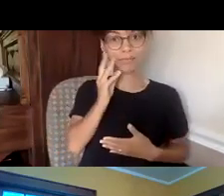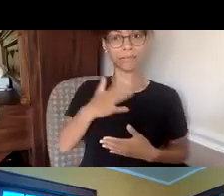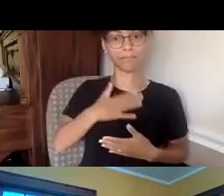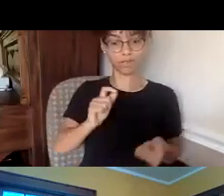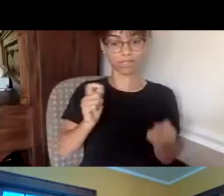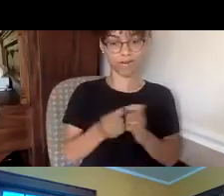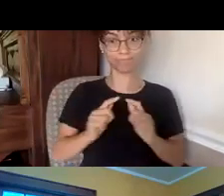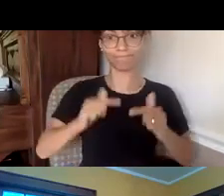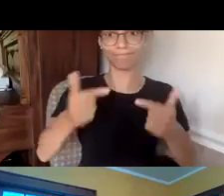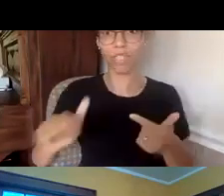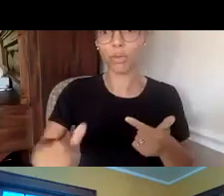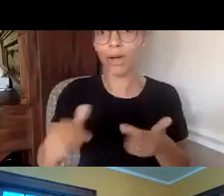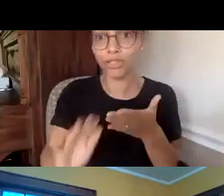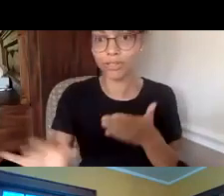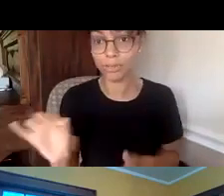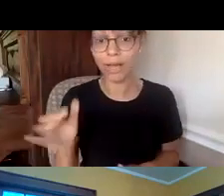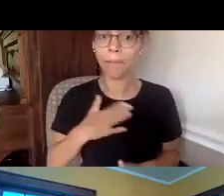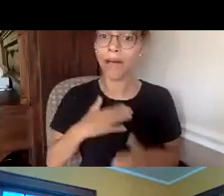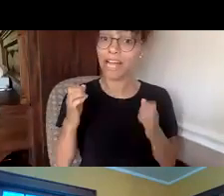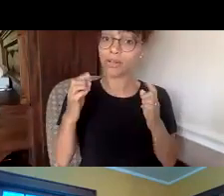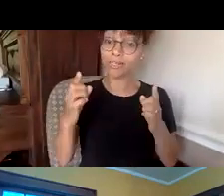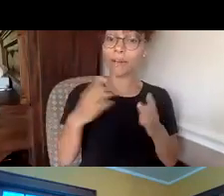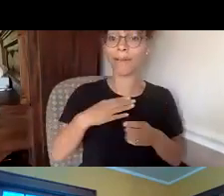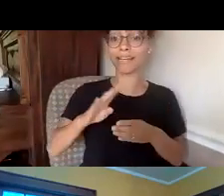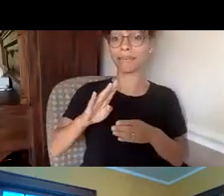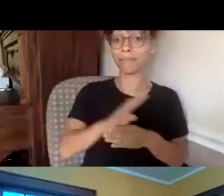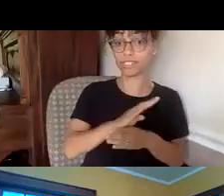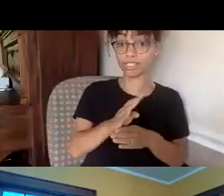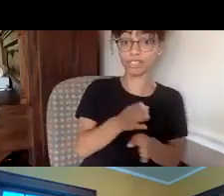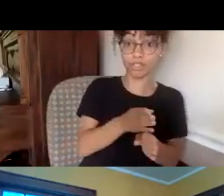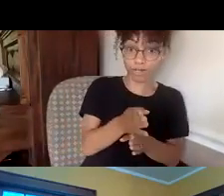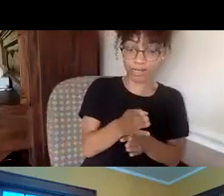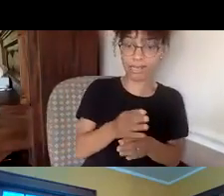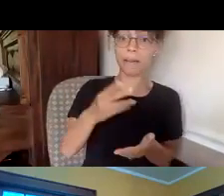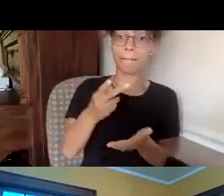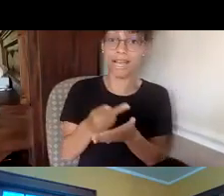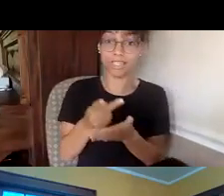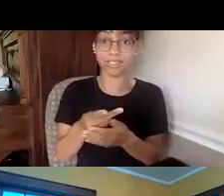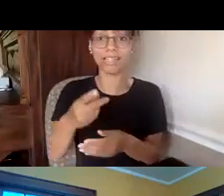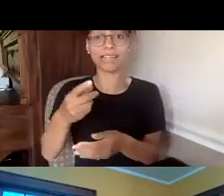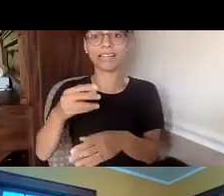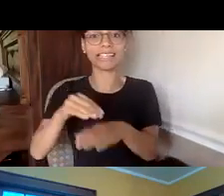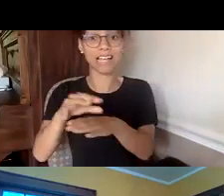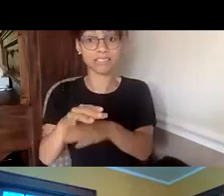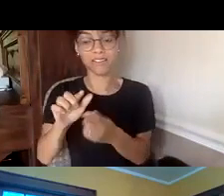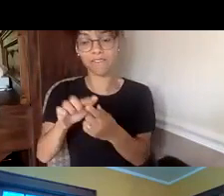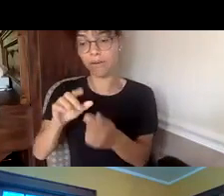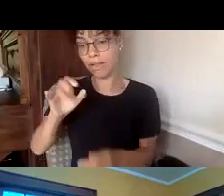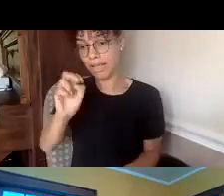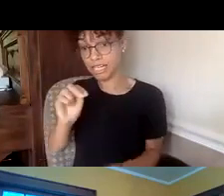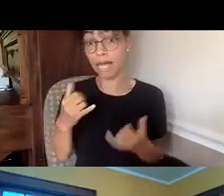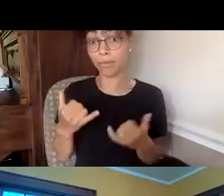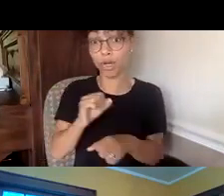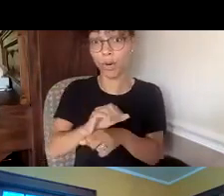In terms of my education, my undergraduate degree is in business. I have a master's in counseling. from Clemson University, and I'm currently working on